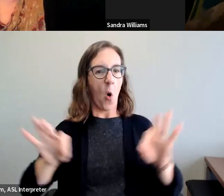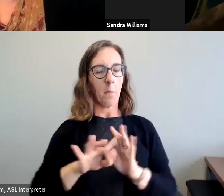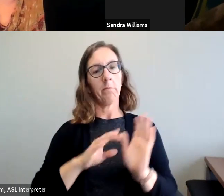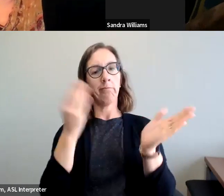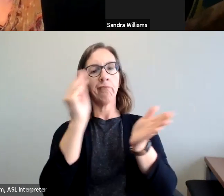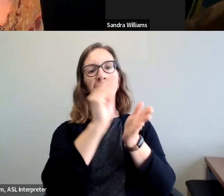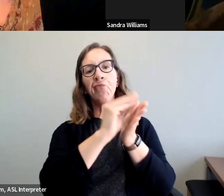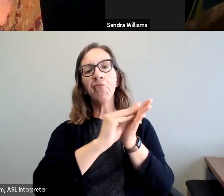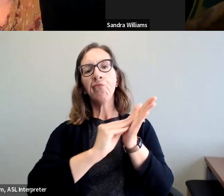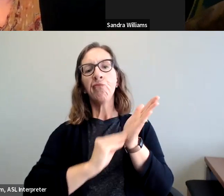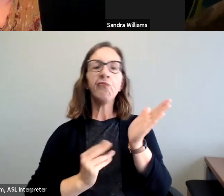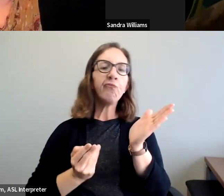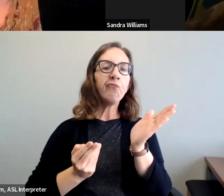and